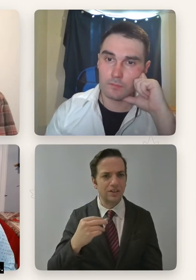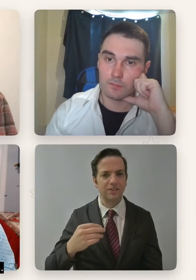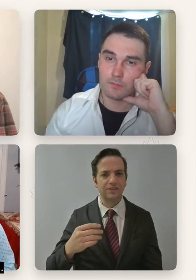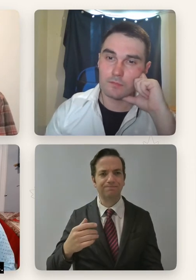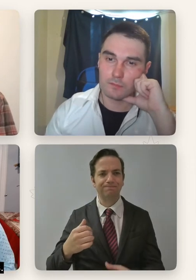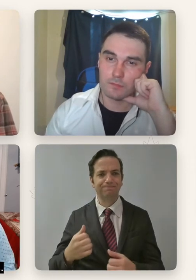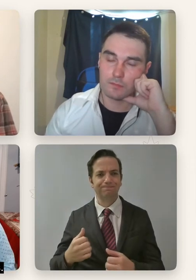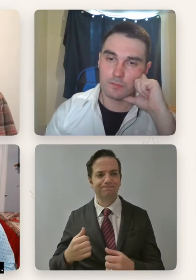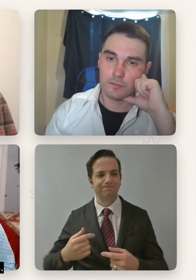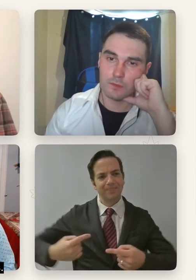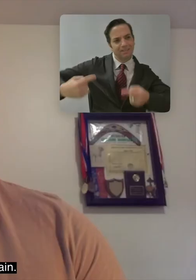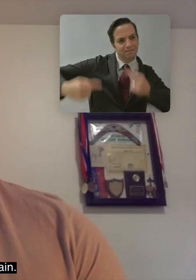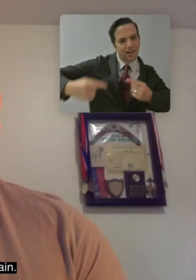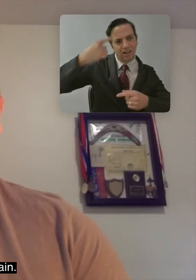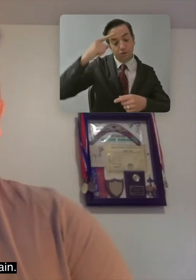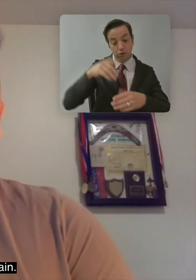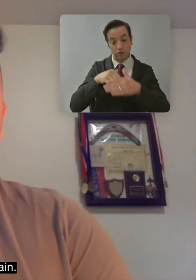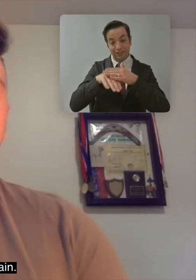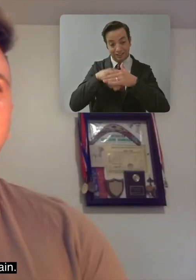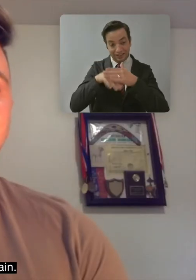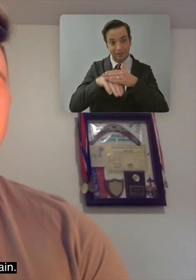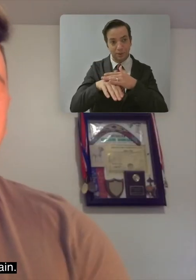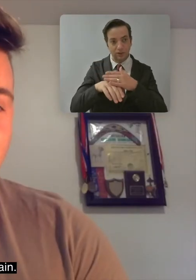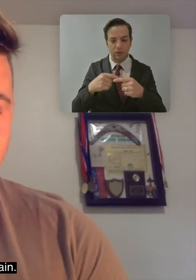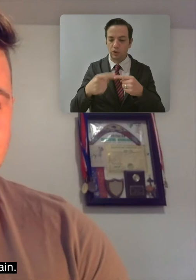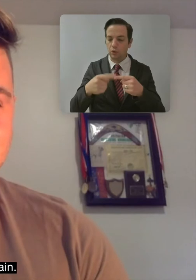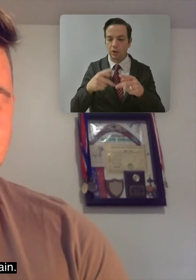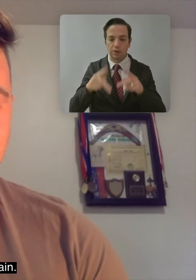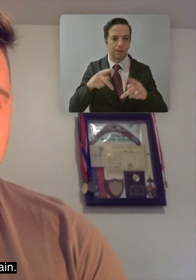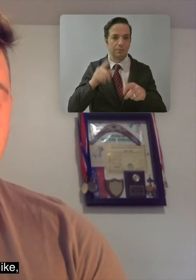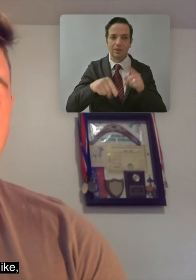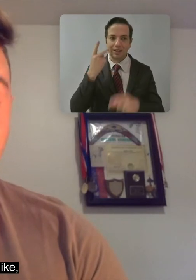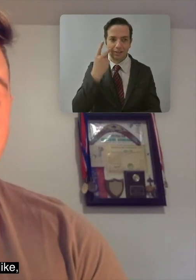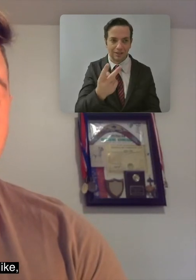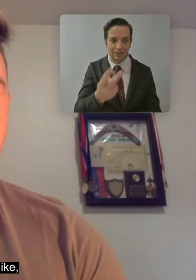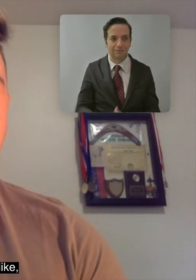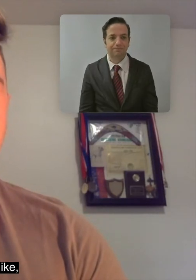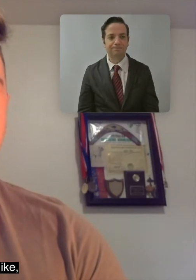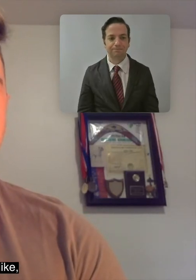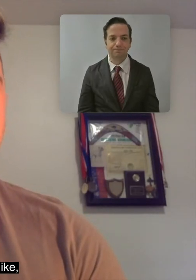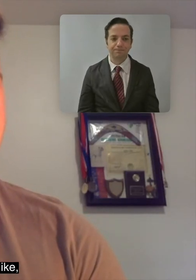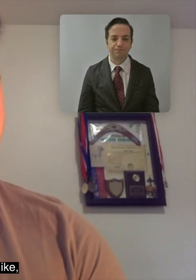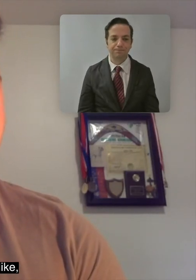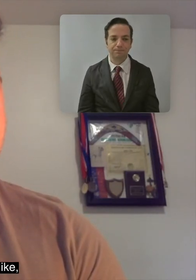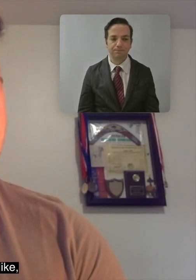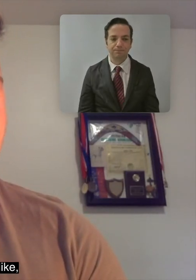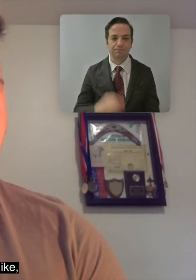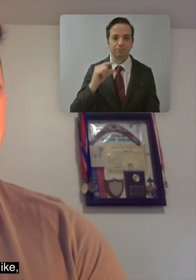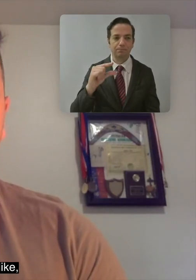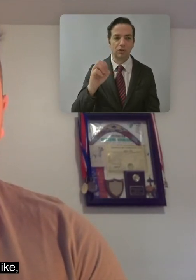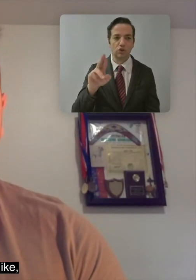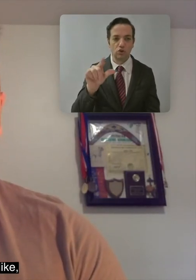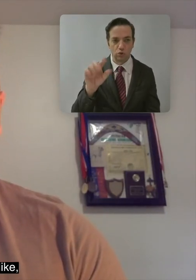these fully fledged interesting characters. Yeah. Um, thank you again. Um, no, uh, the work that